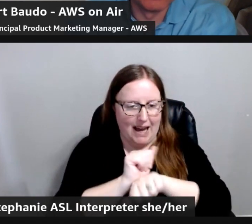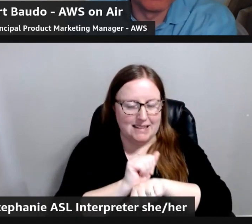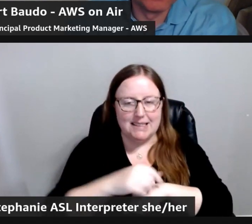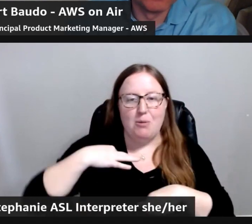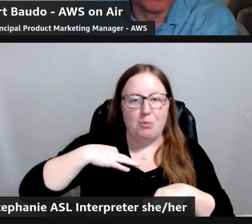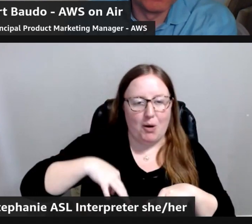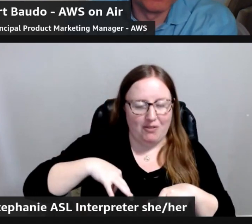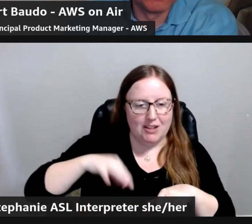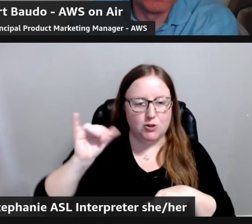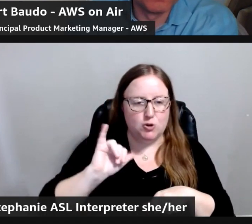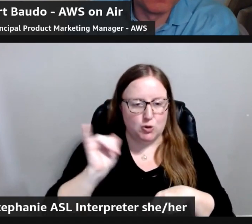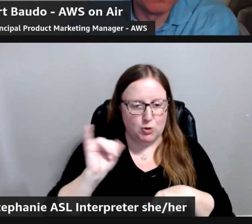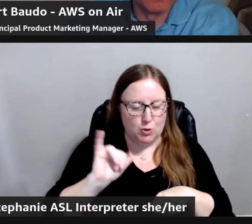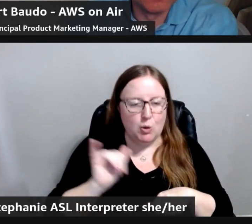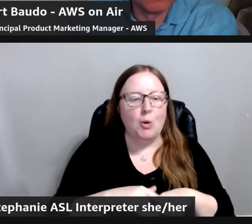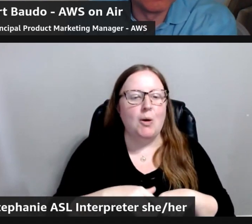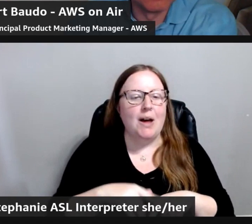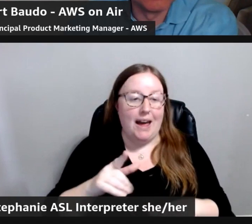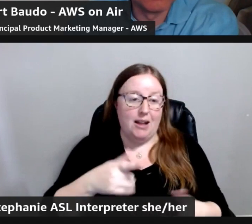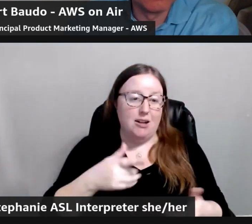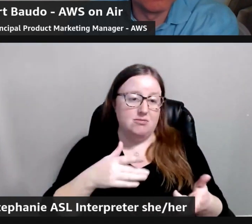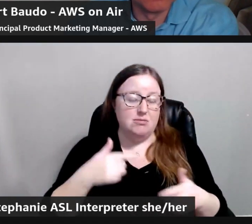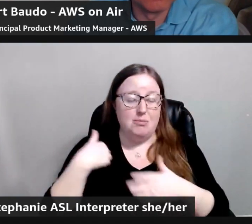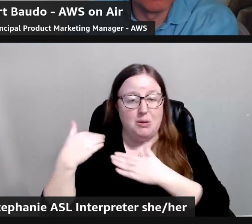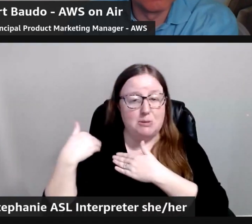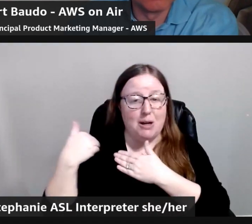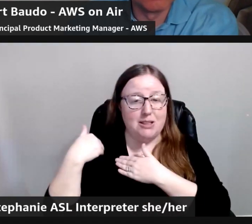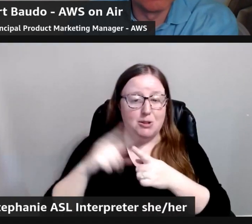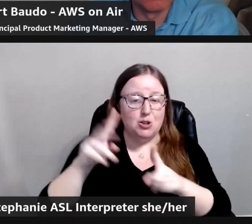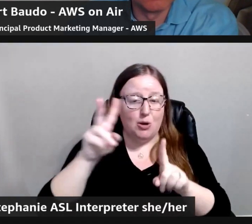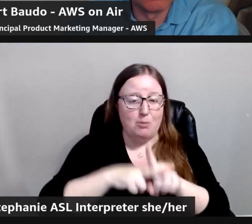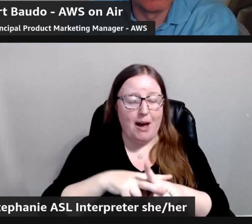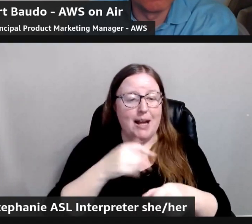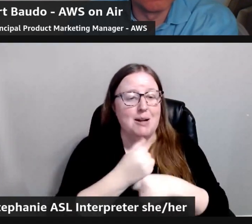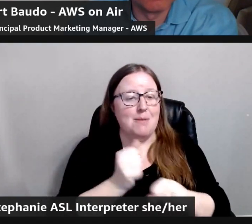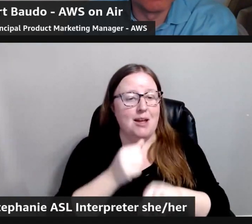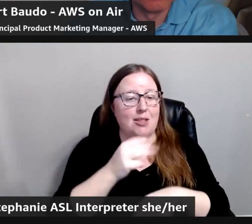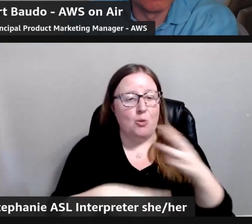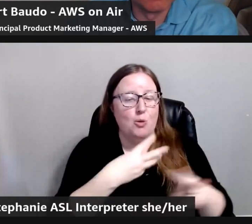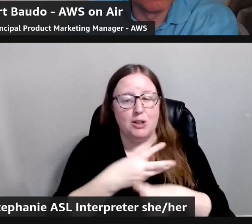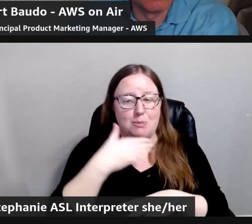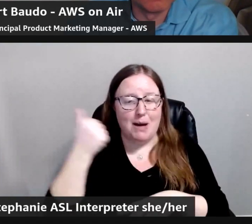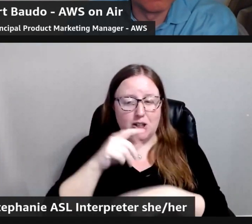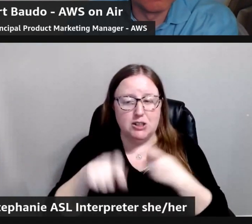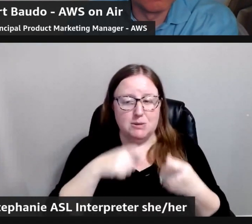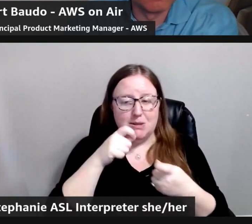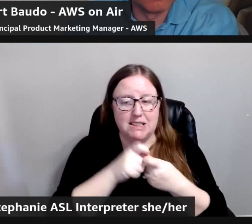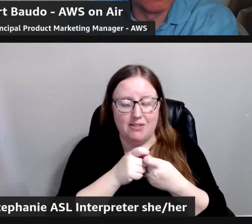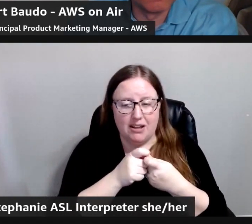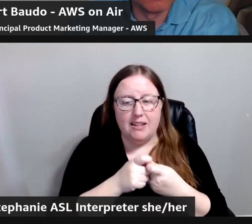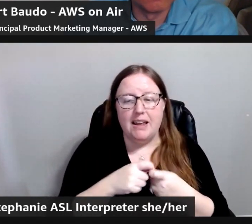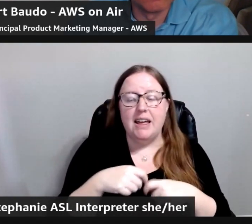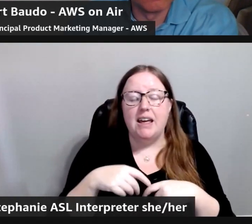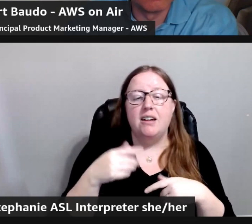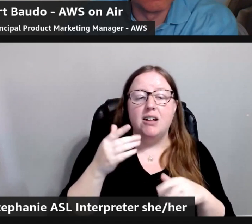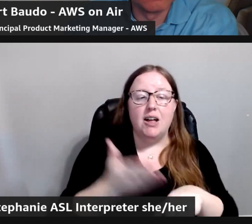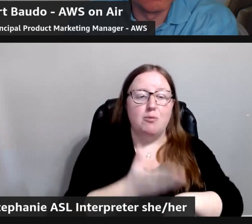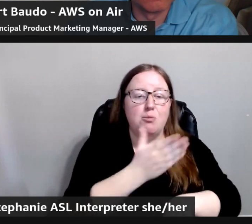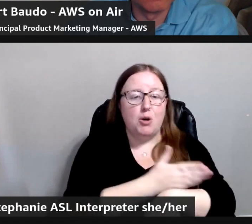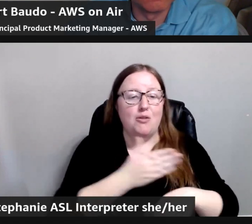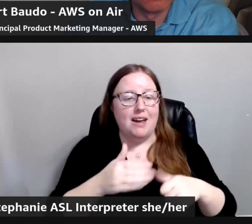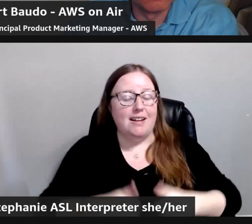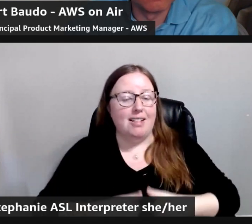and I think obligation to apply these to really make the world a better place, specifically by improving the lives of human beings,